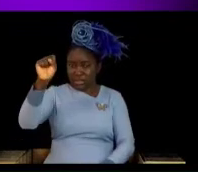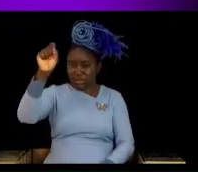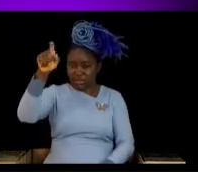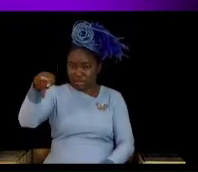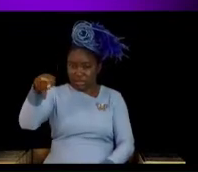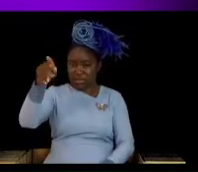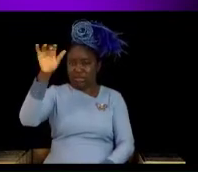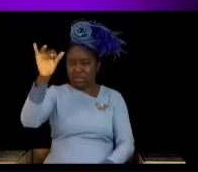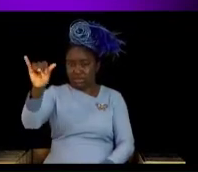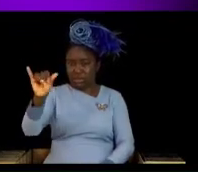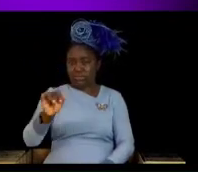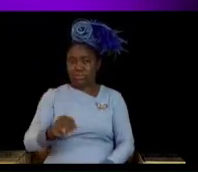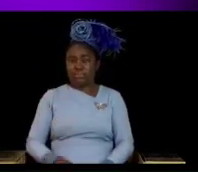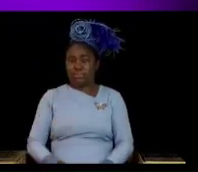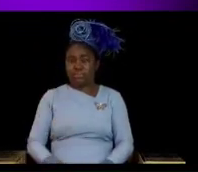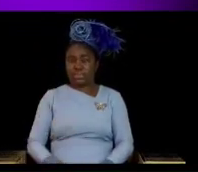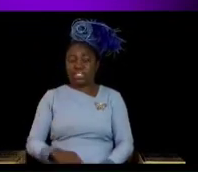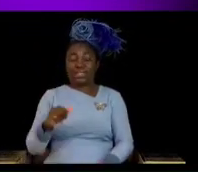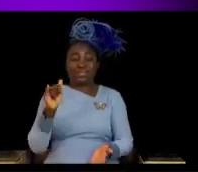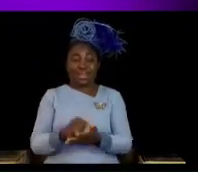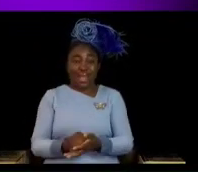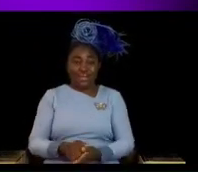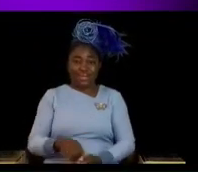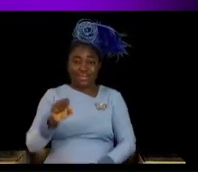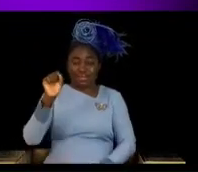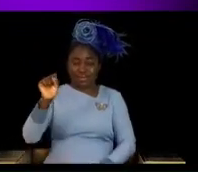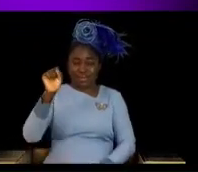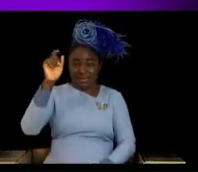That spy is the Holy Spirit.